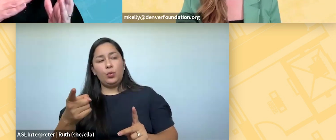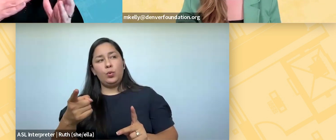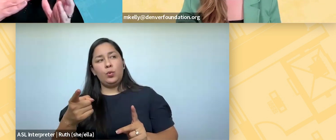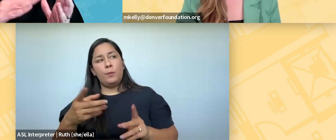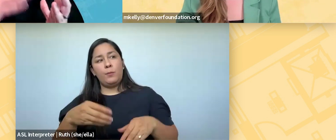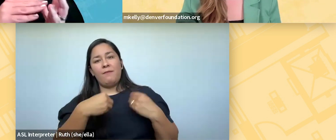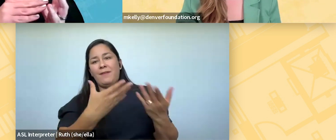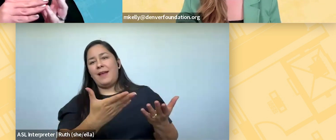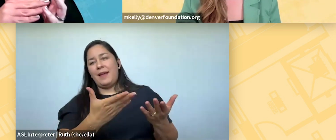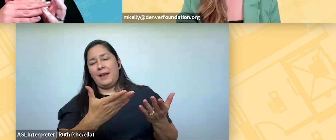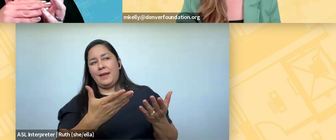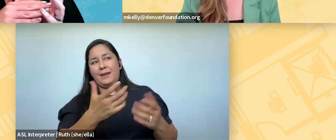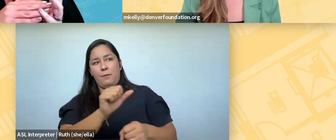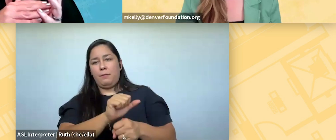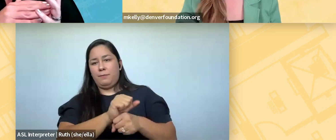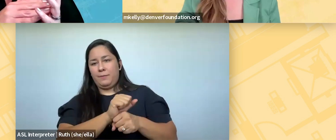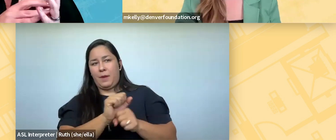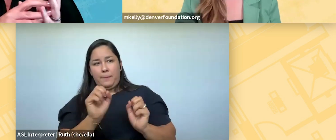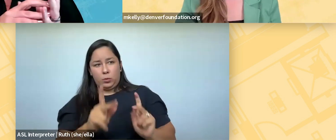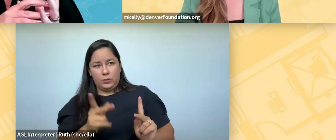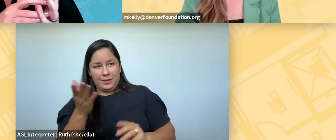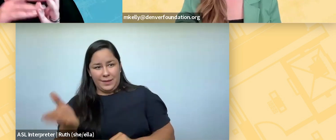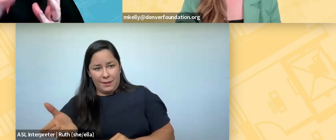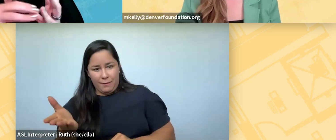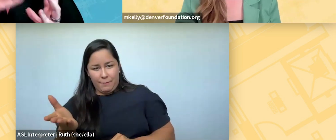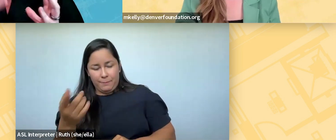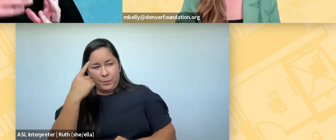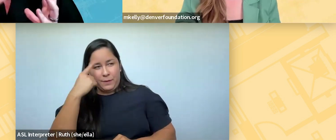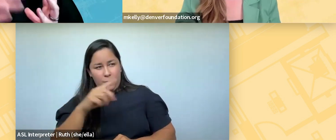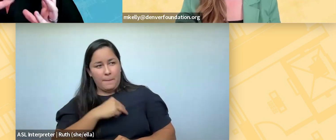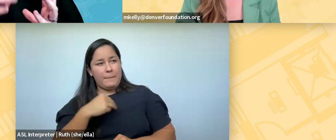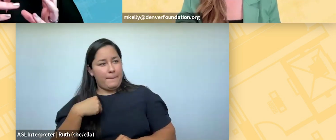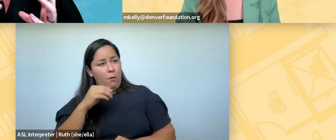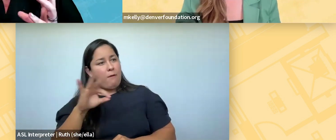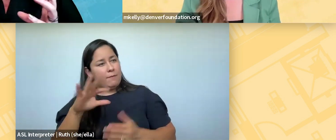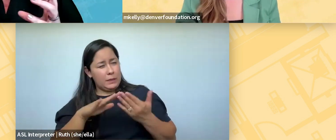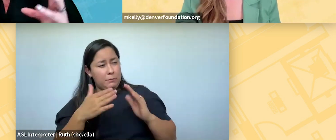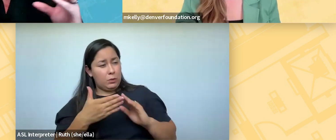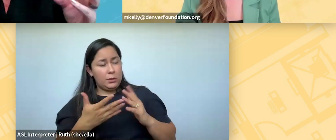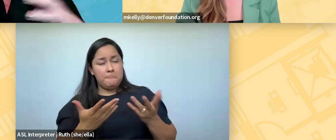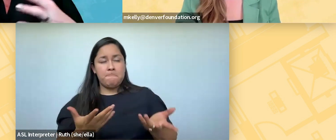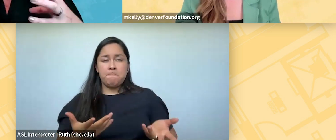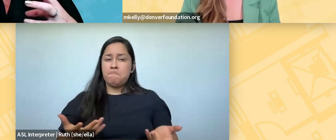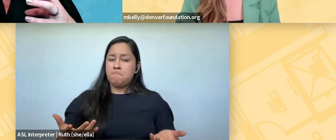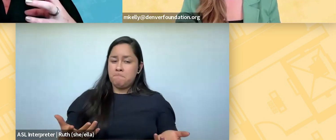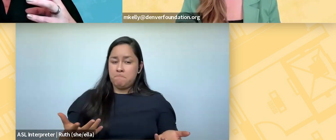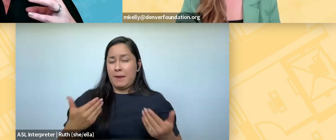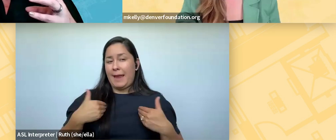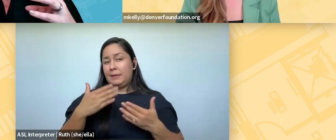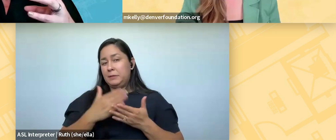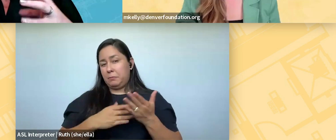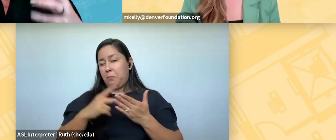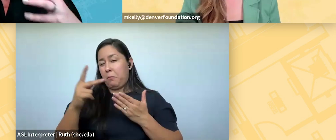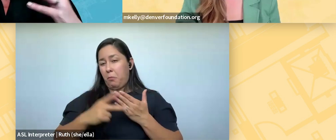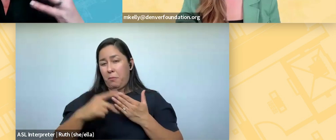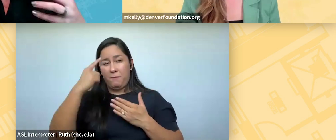pathways for employment at the grocery store for members of the community, and had some programming